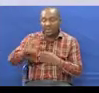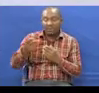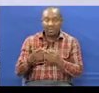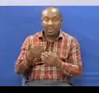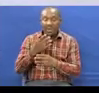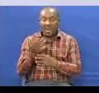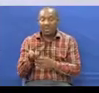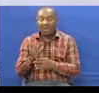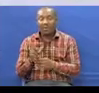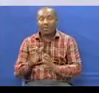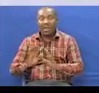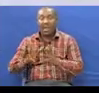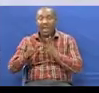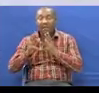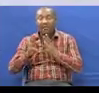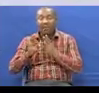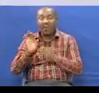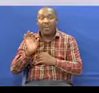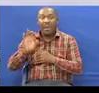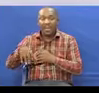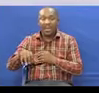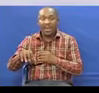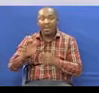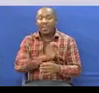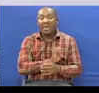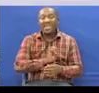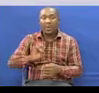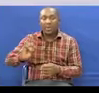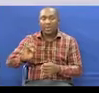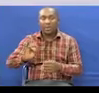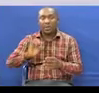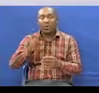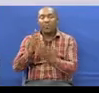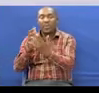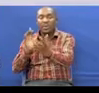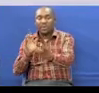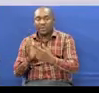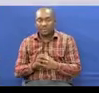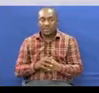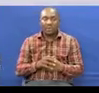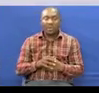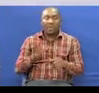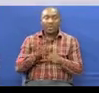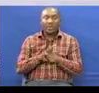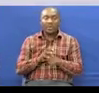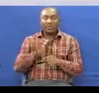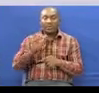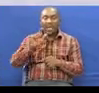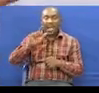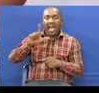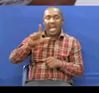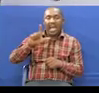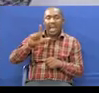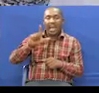explained that these refer to the numbers of live birth per year per thousand of the populations. And I said most